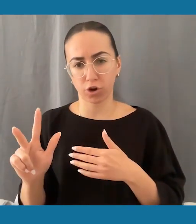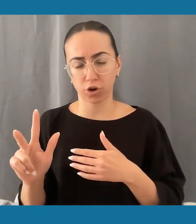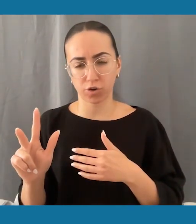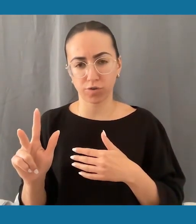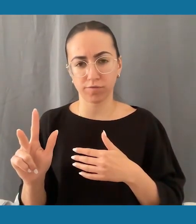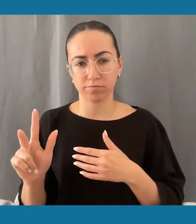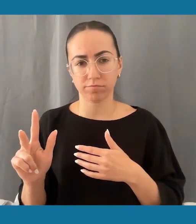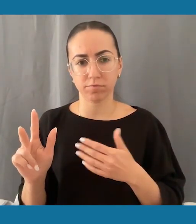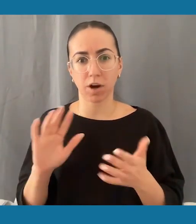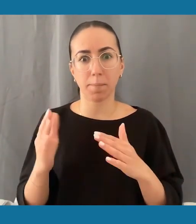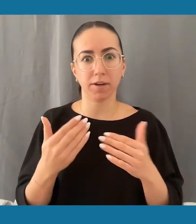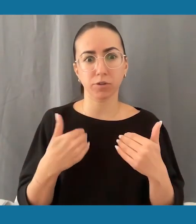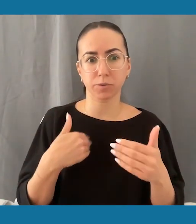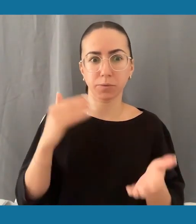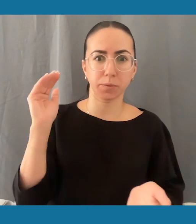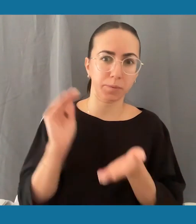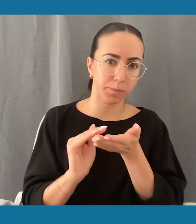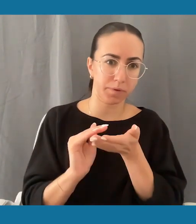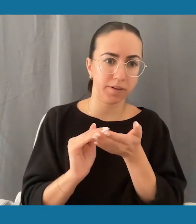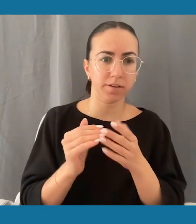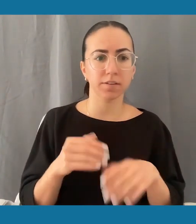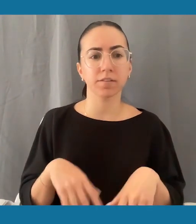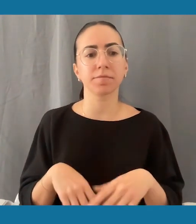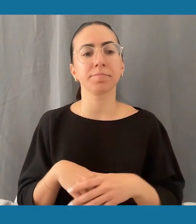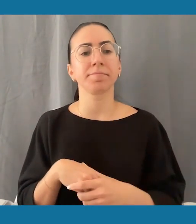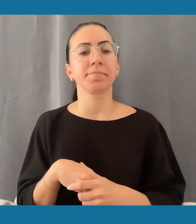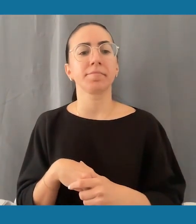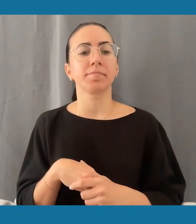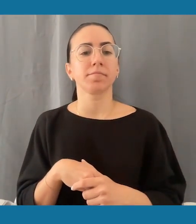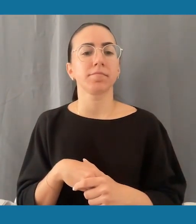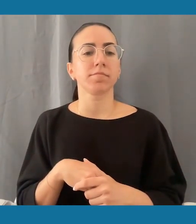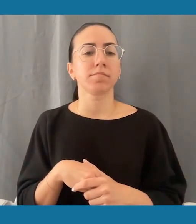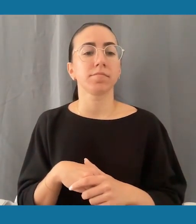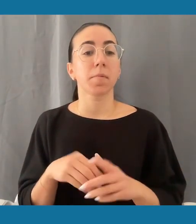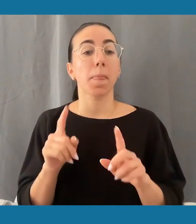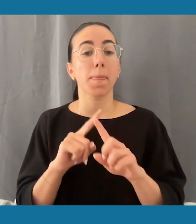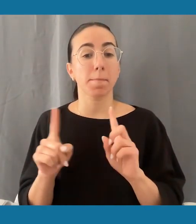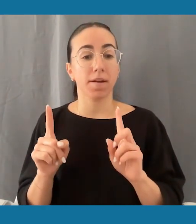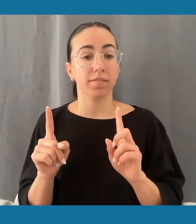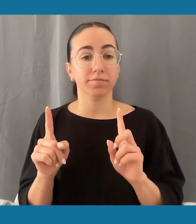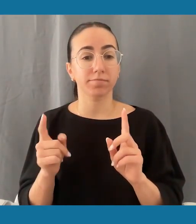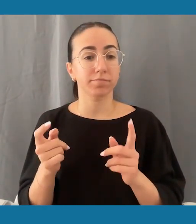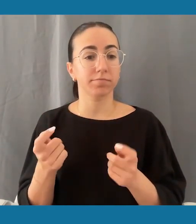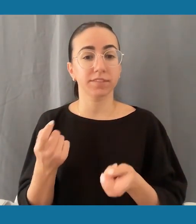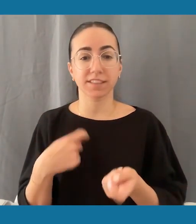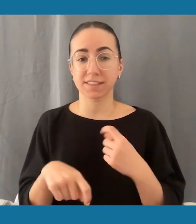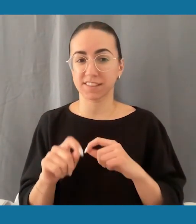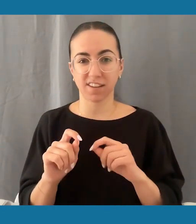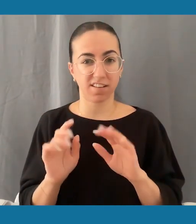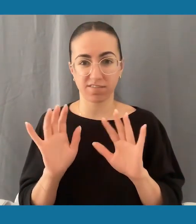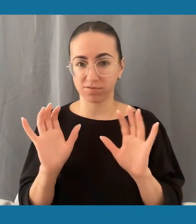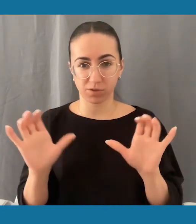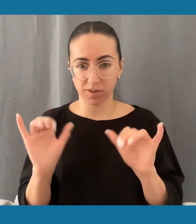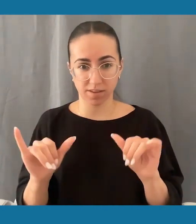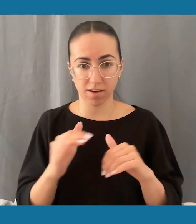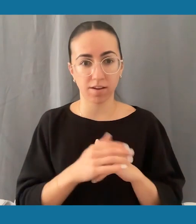slide. But instead of doing either of those two things, they could contribute to an ABLE